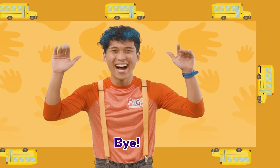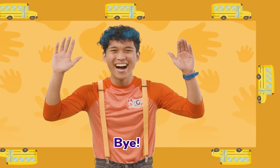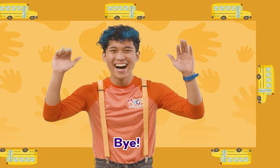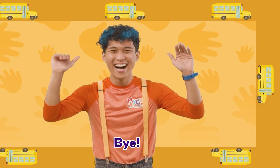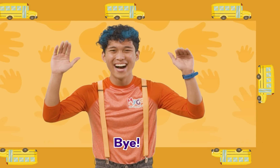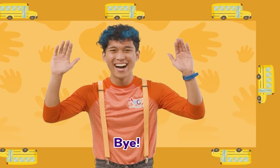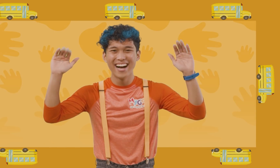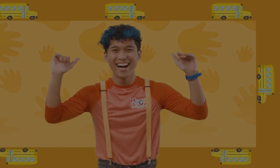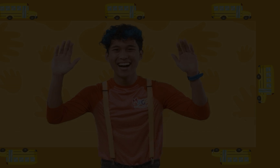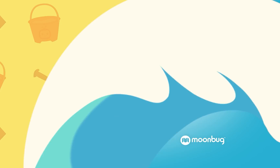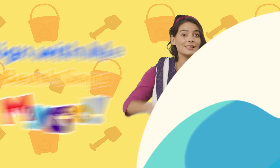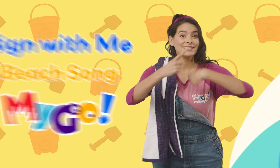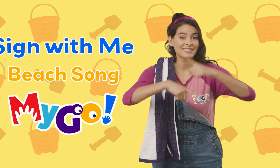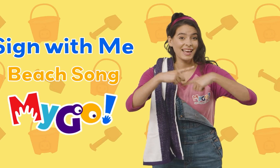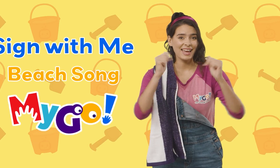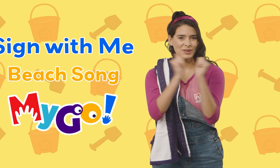Bye!